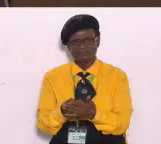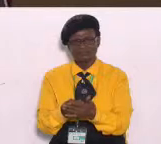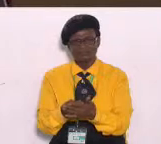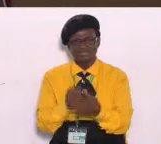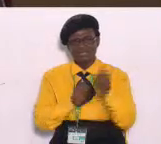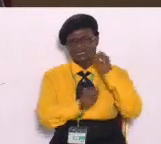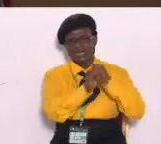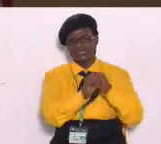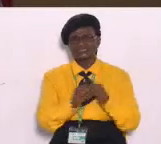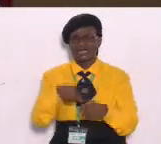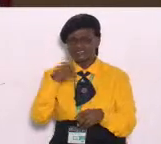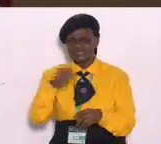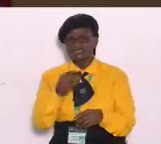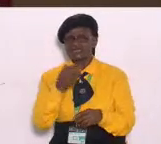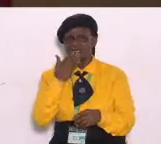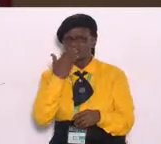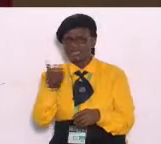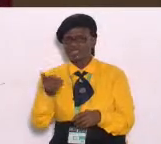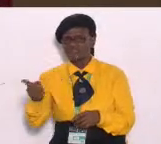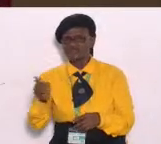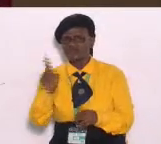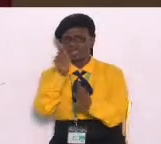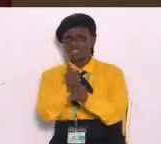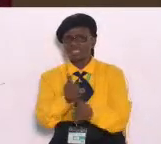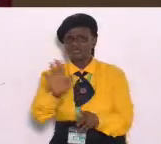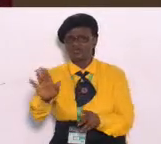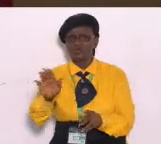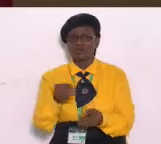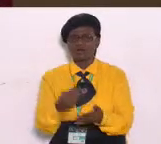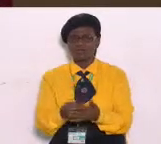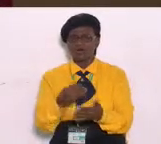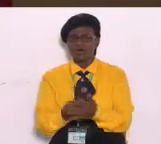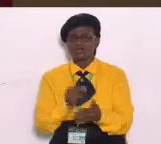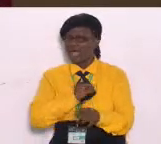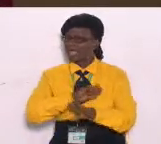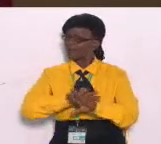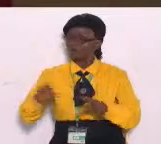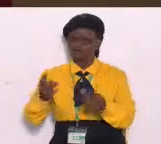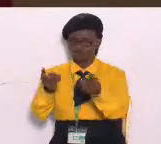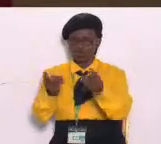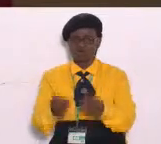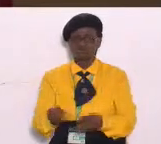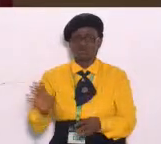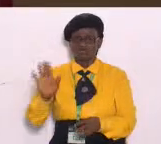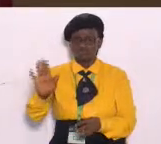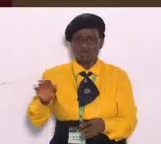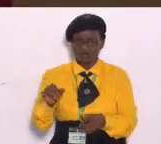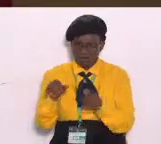Elisha said, thank you, keep your money, I don't want your leprosy.